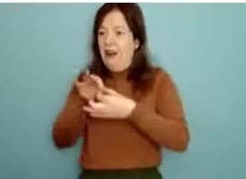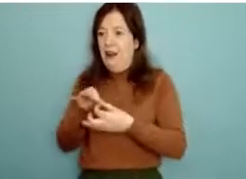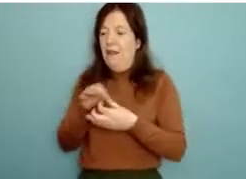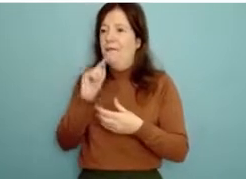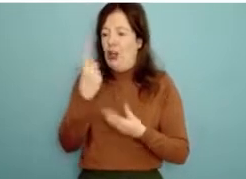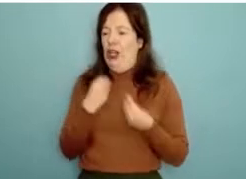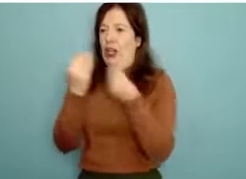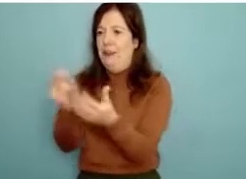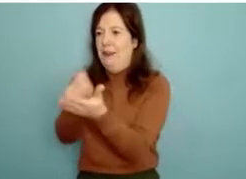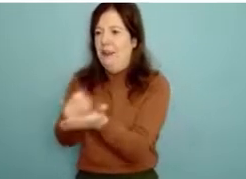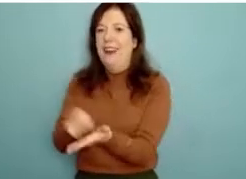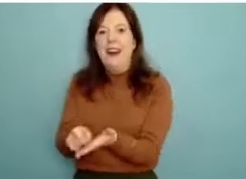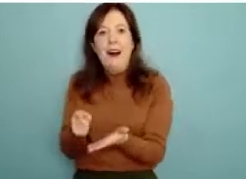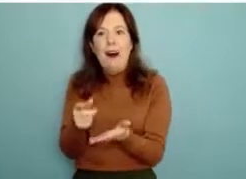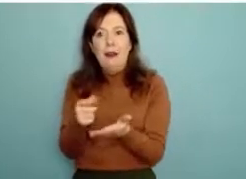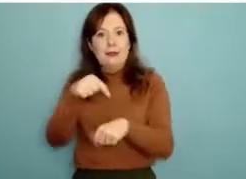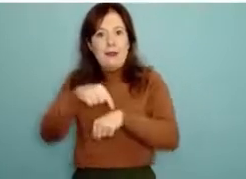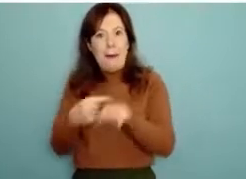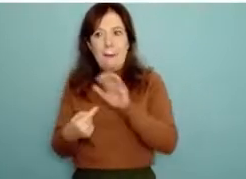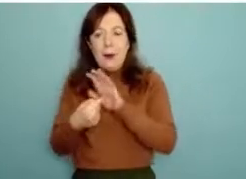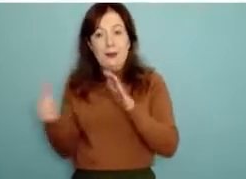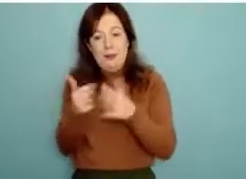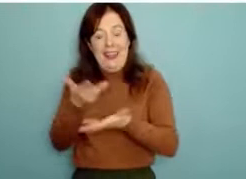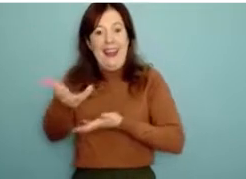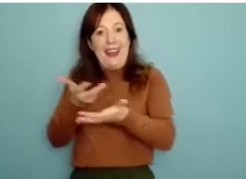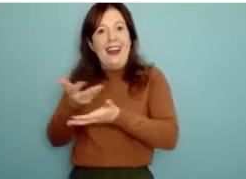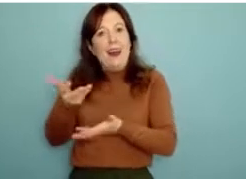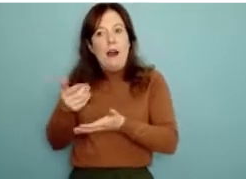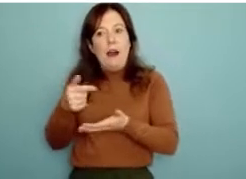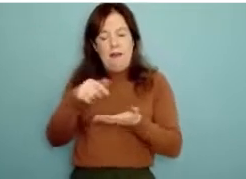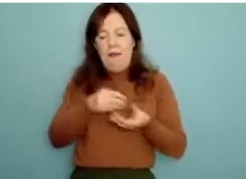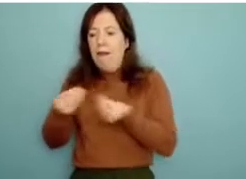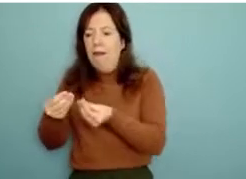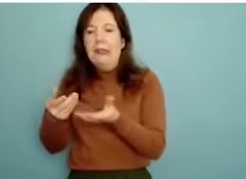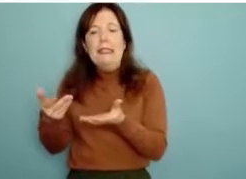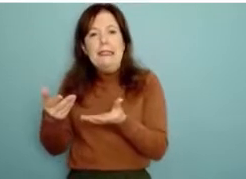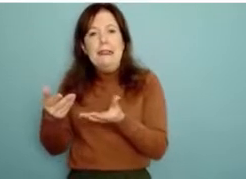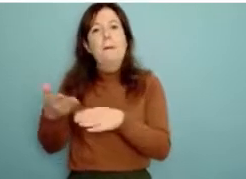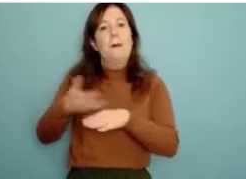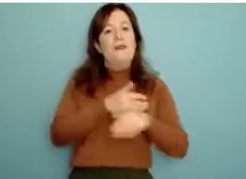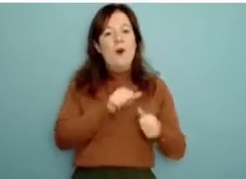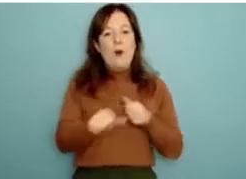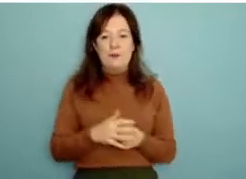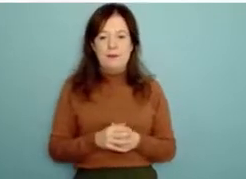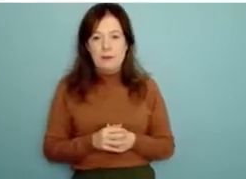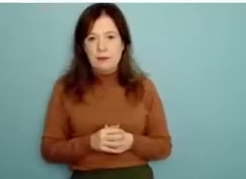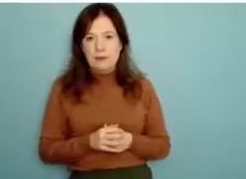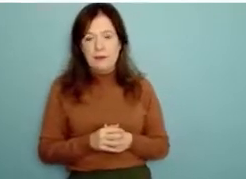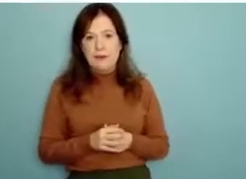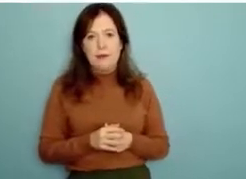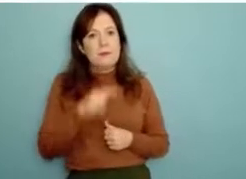That's In this excellent. next slide, I think you go on to talk about what's important to you and how to use the measures to help there.